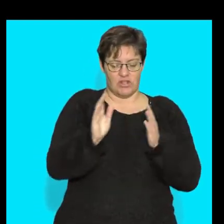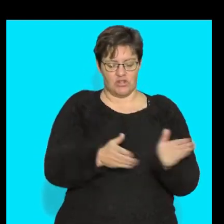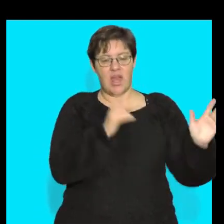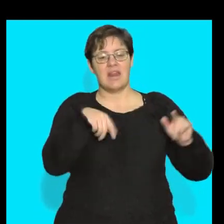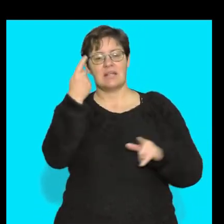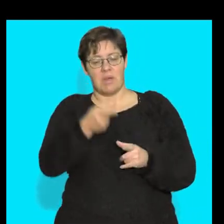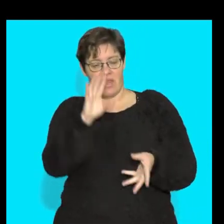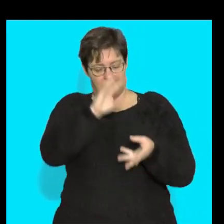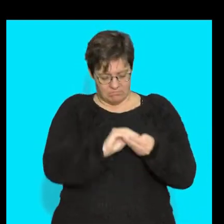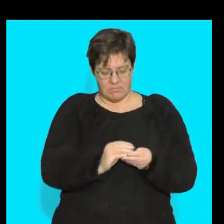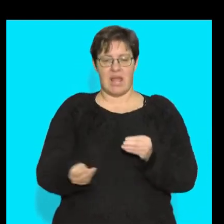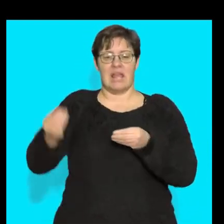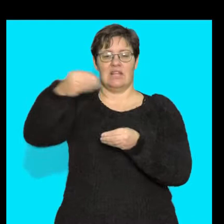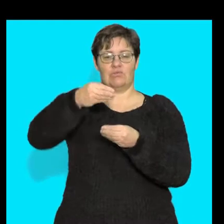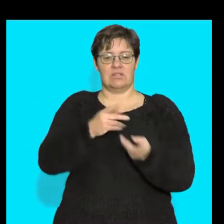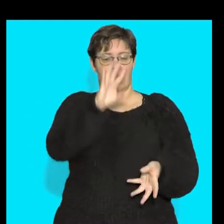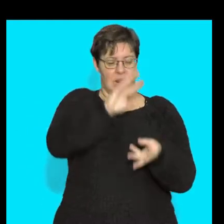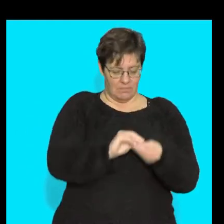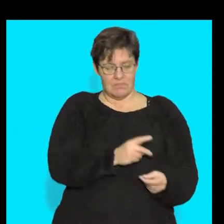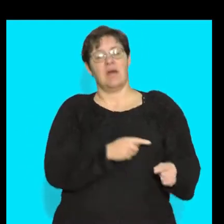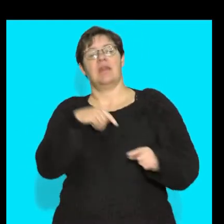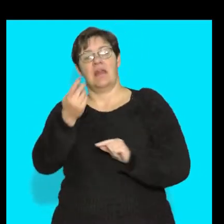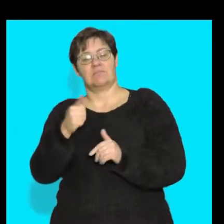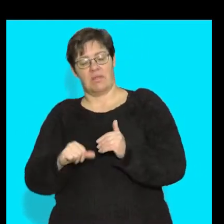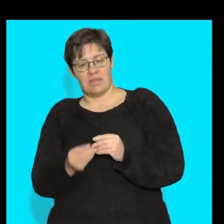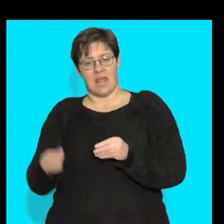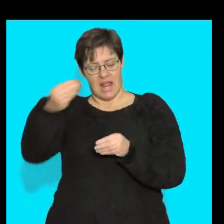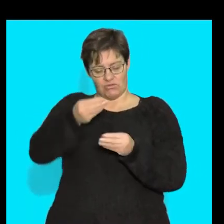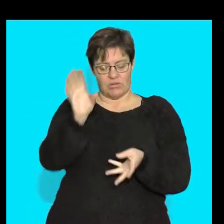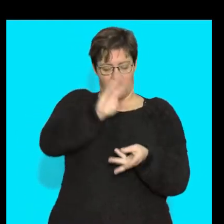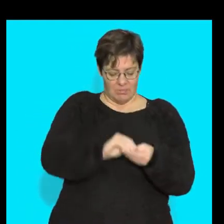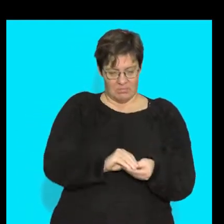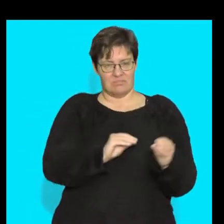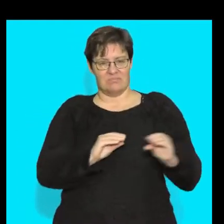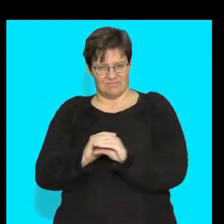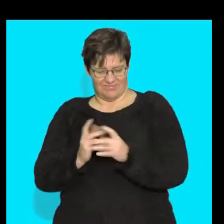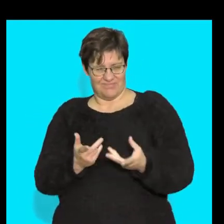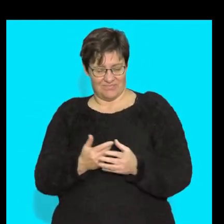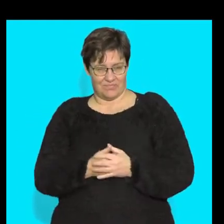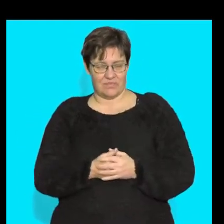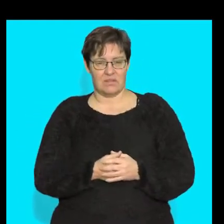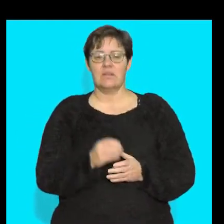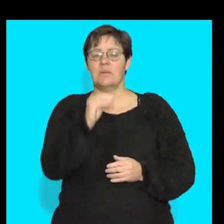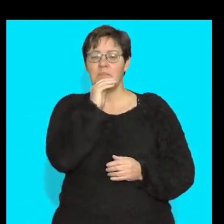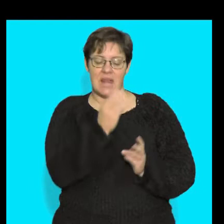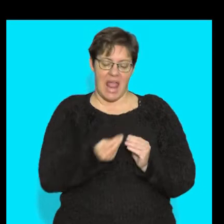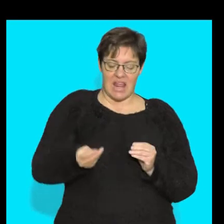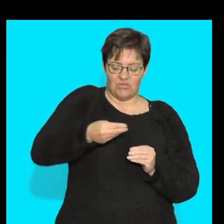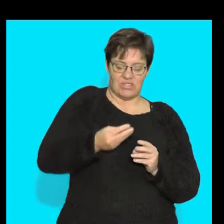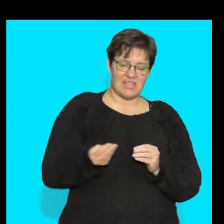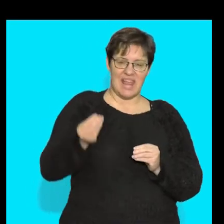right? Interest on interest. So meaning on interest. This simply means